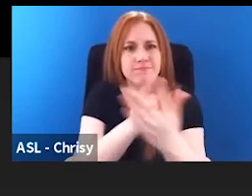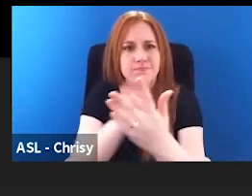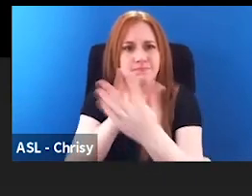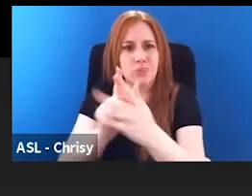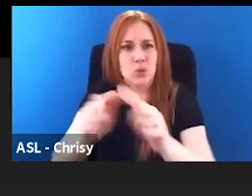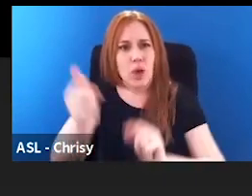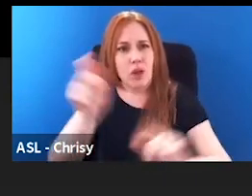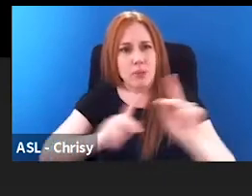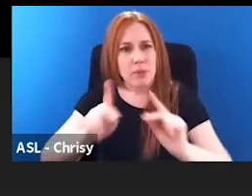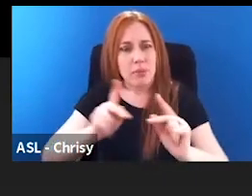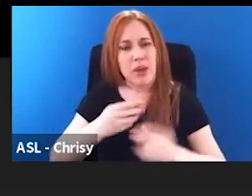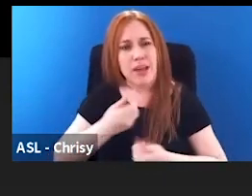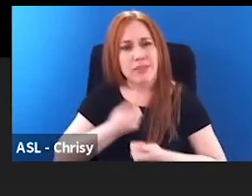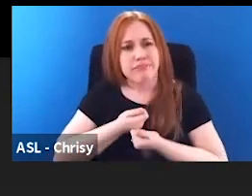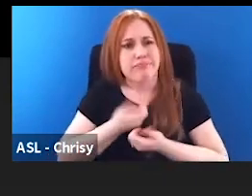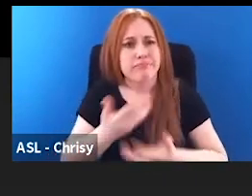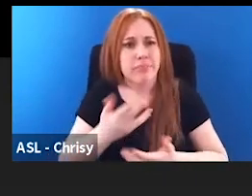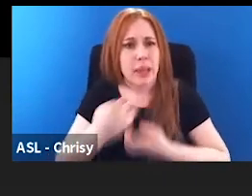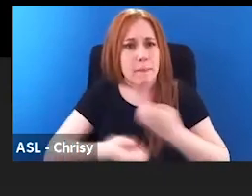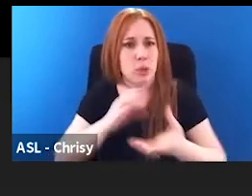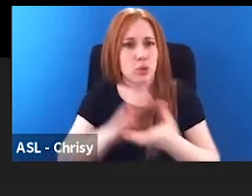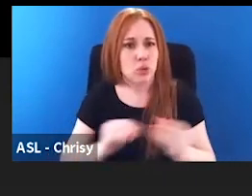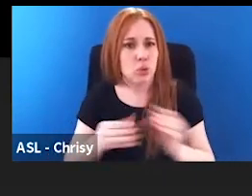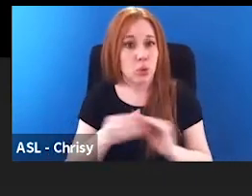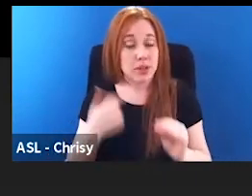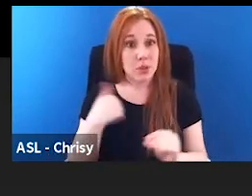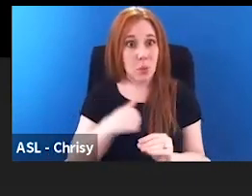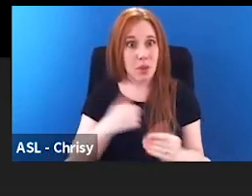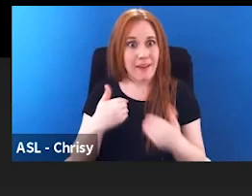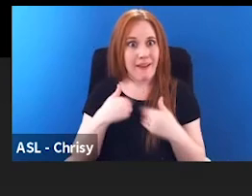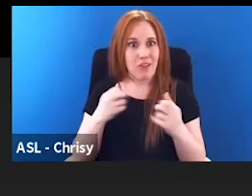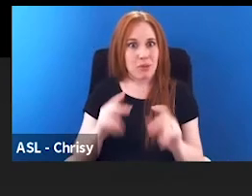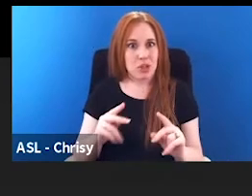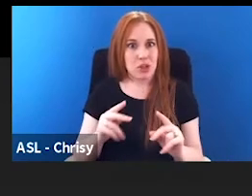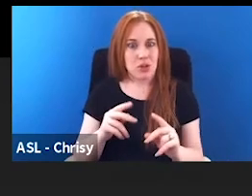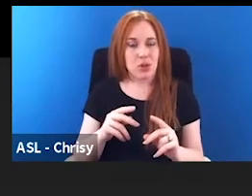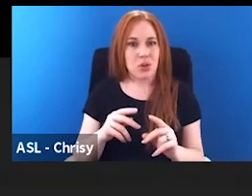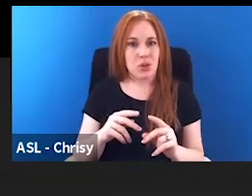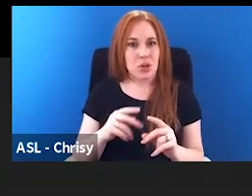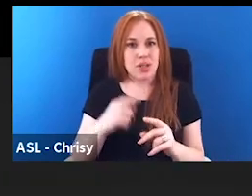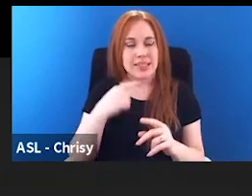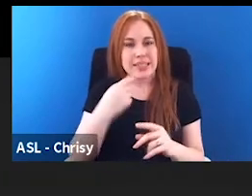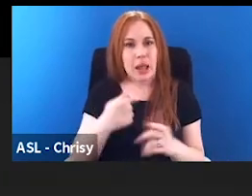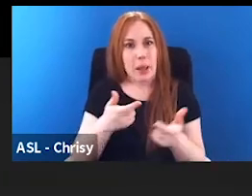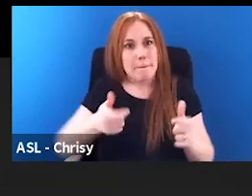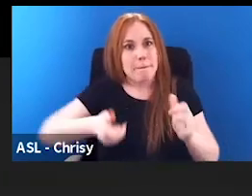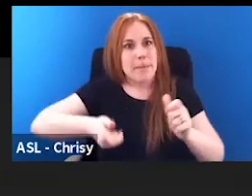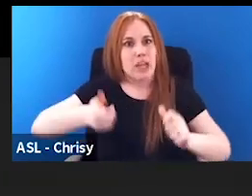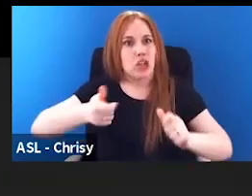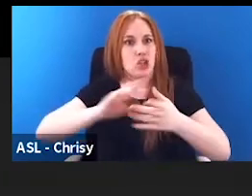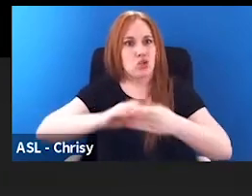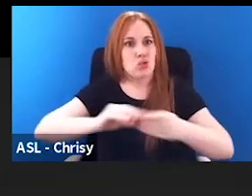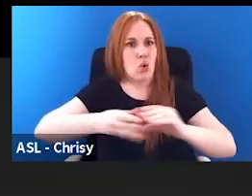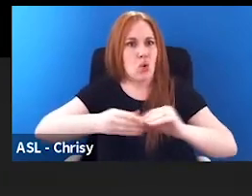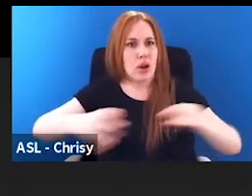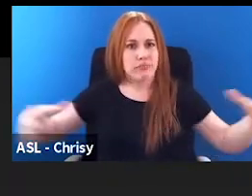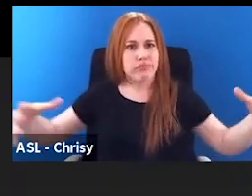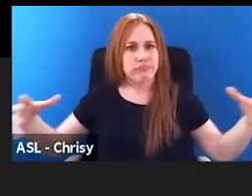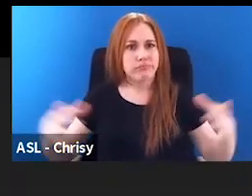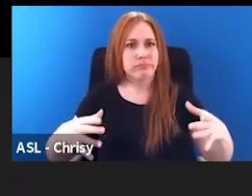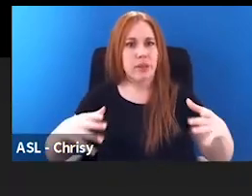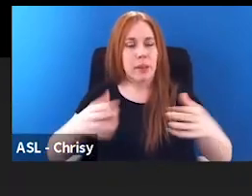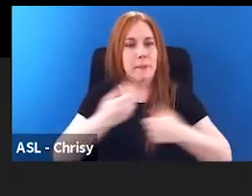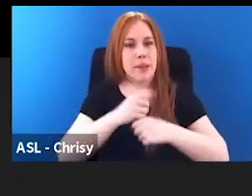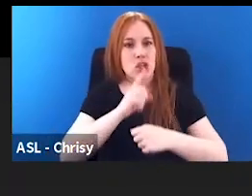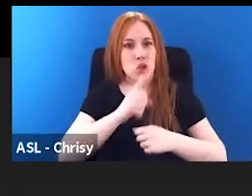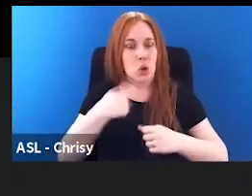bring people with them. And so we have that opportunity to, how can we tell this bigger story to make sure that we are creating this